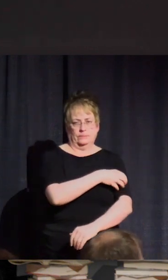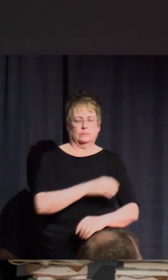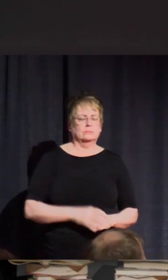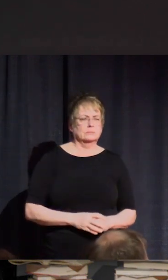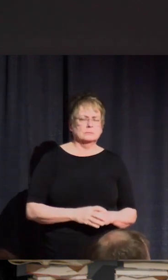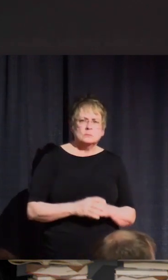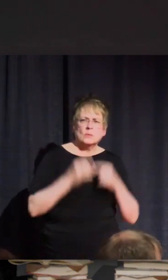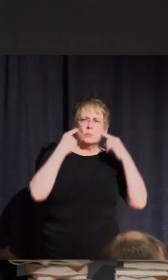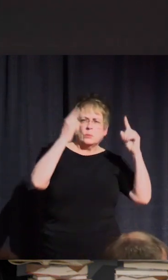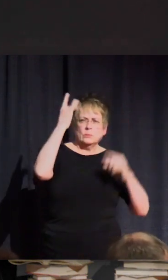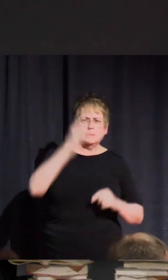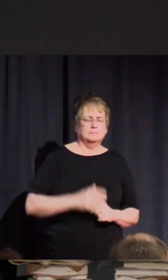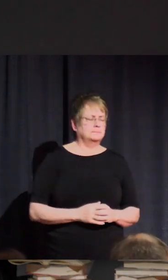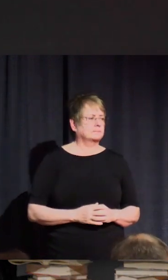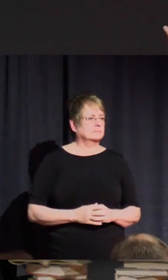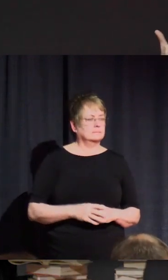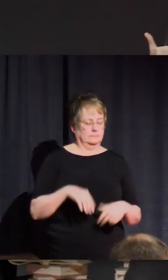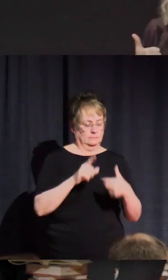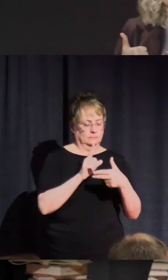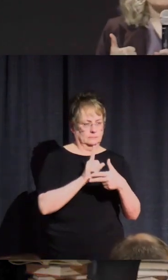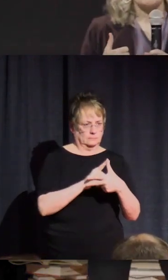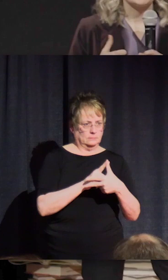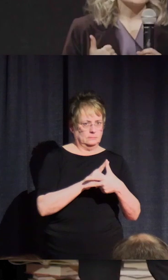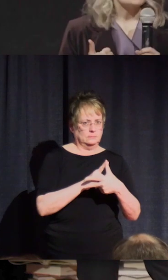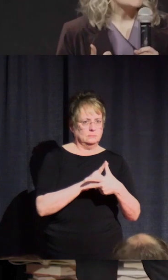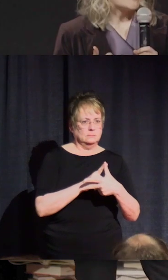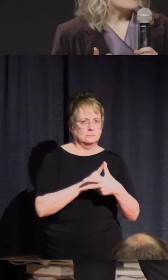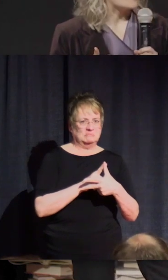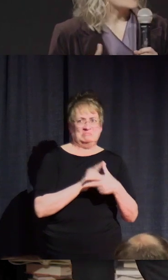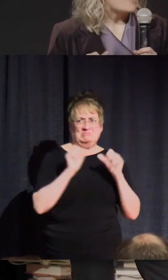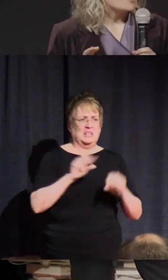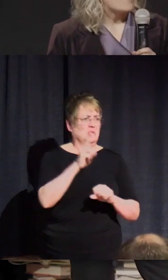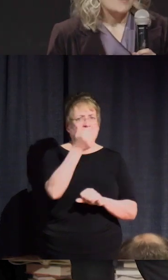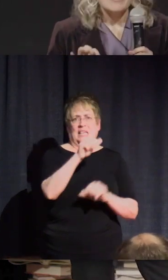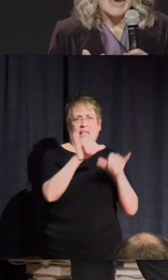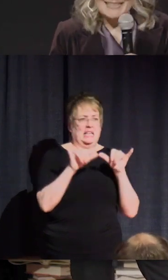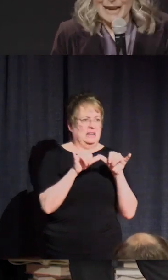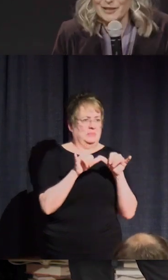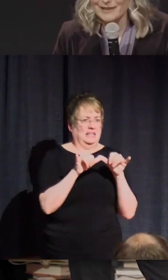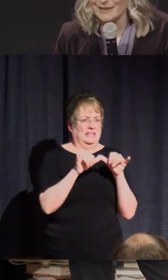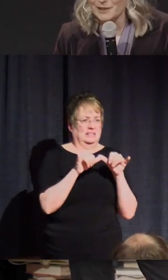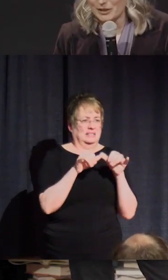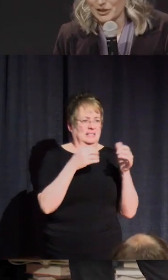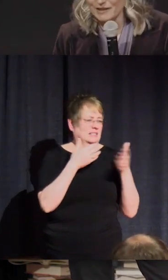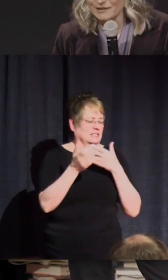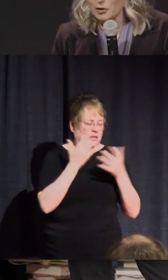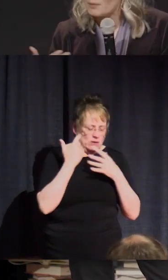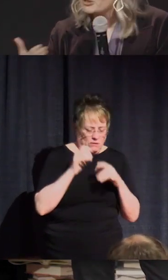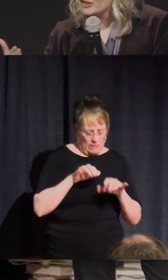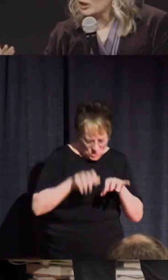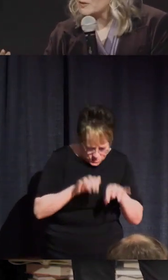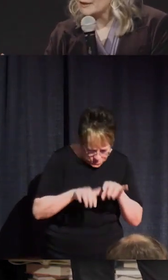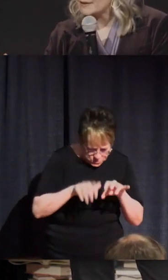Here's why it works. Number one, it can be used anywhere. It doesn't matter if I'm heads down in an Excel spreadsheet